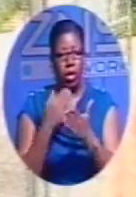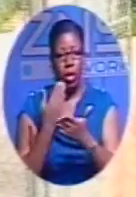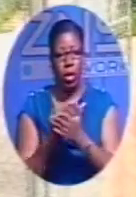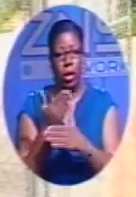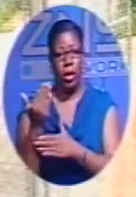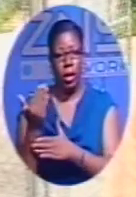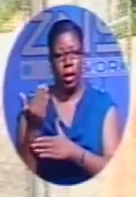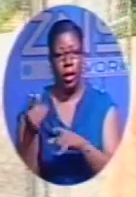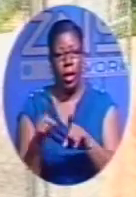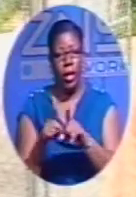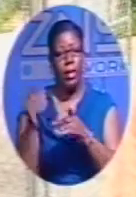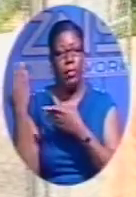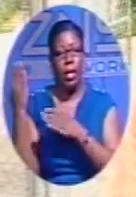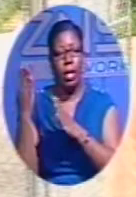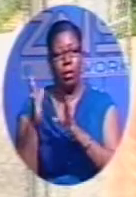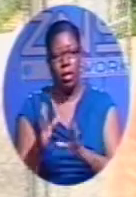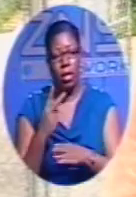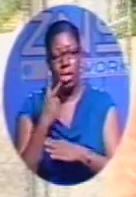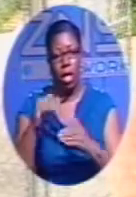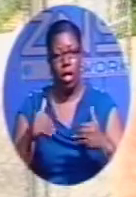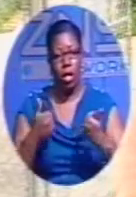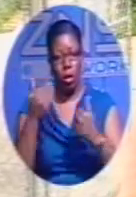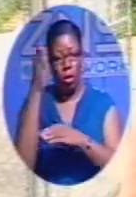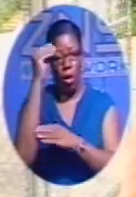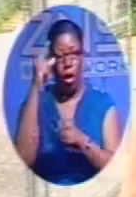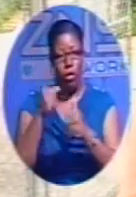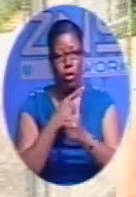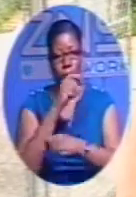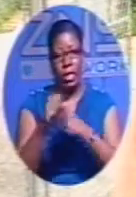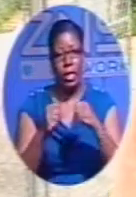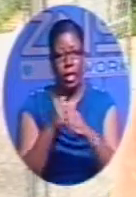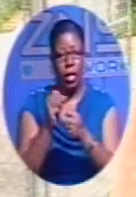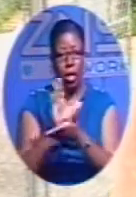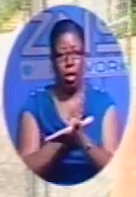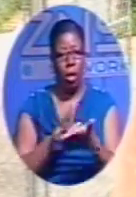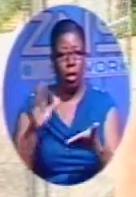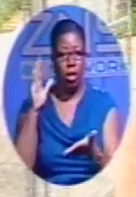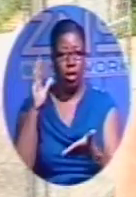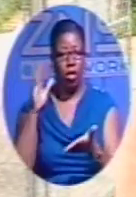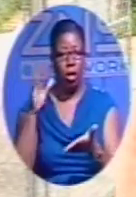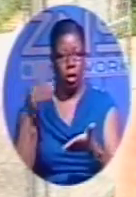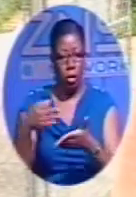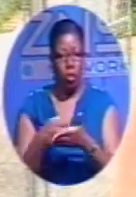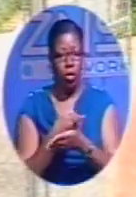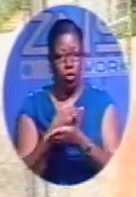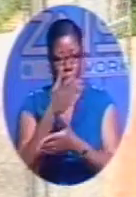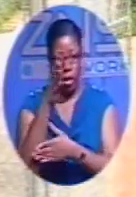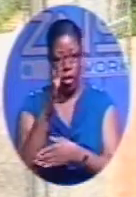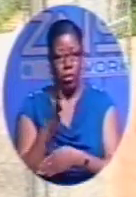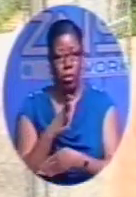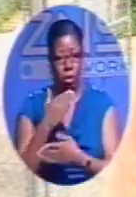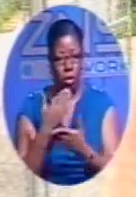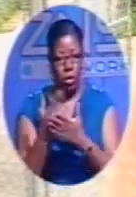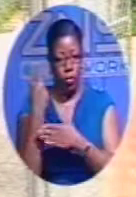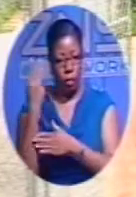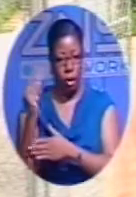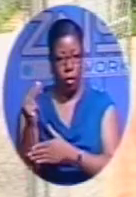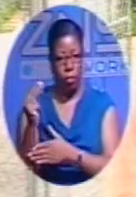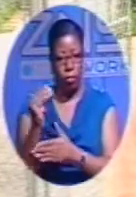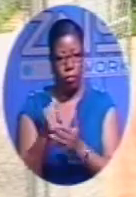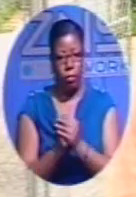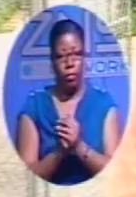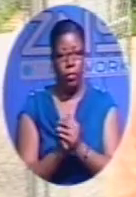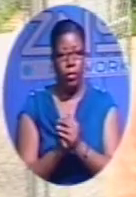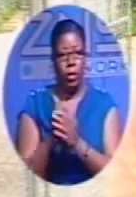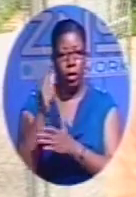us as Bahamians to see a young guy who's first year in college as a freshman made the Olympic team. Is good for him, because when you look at